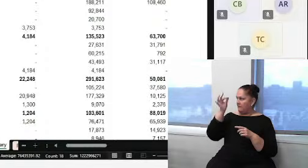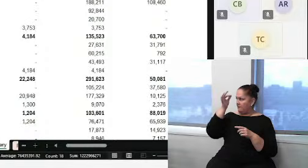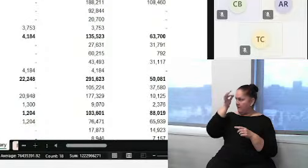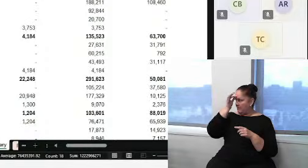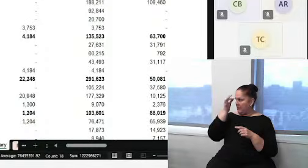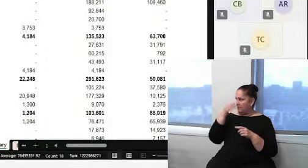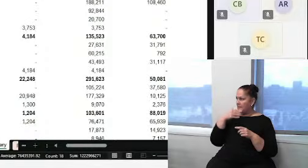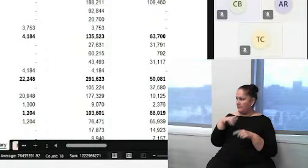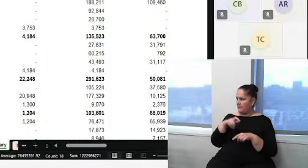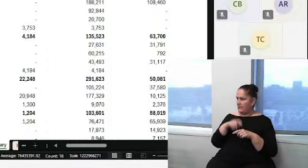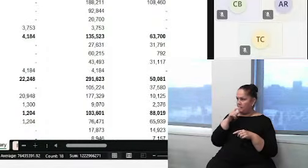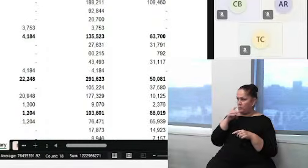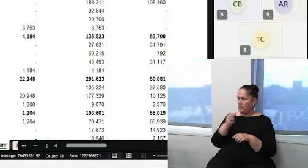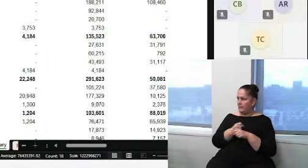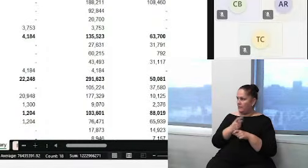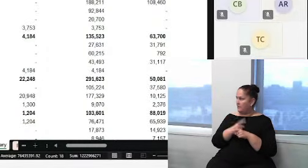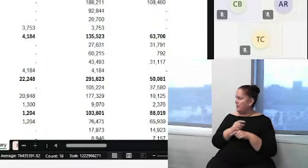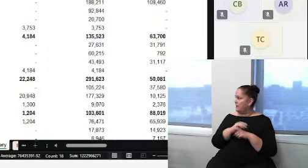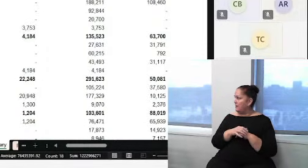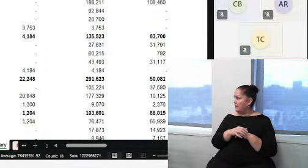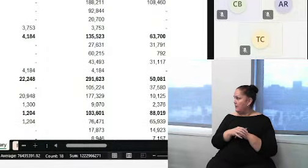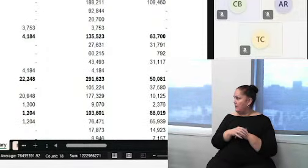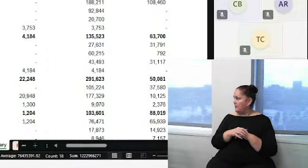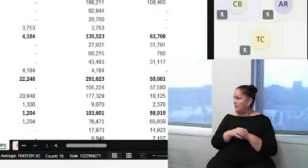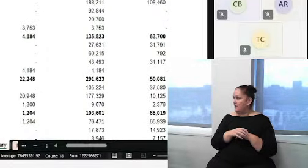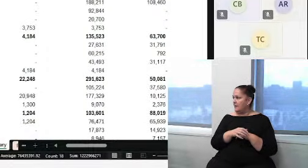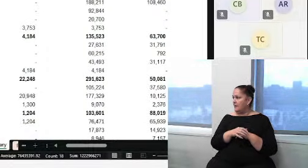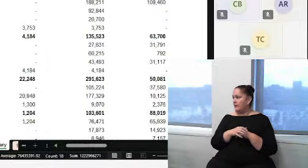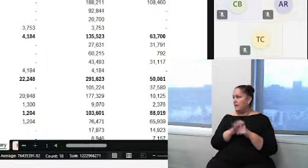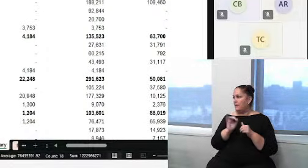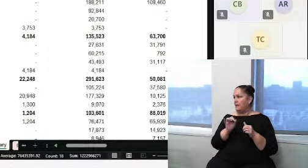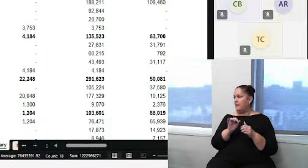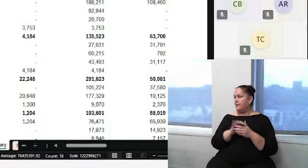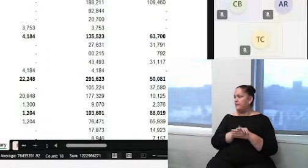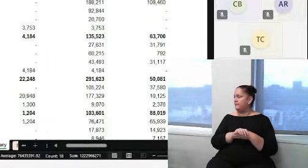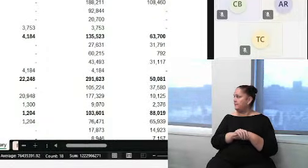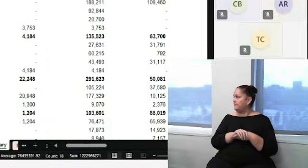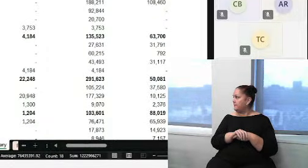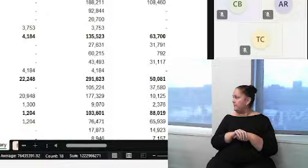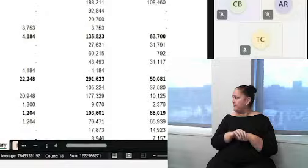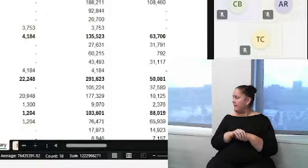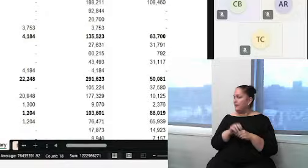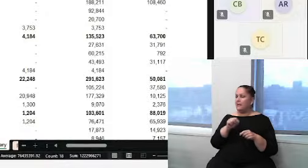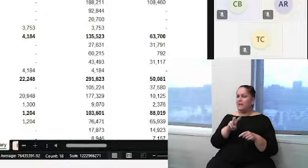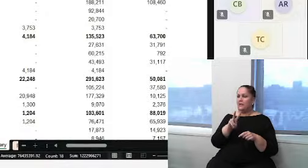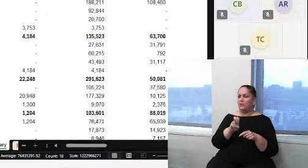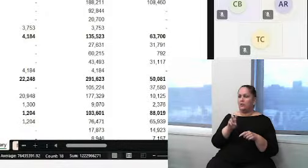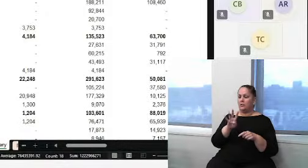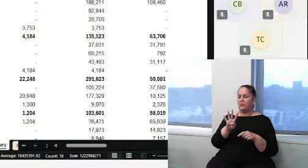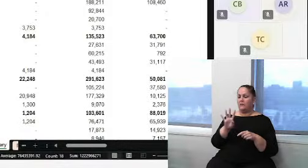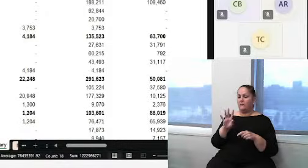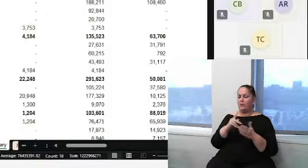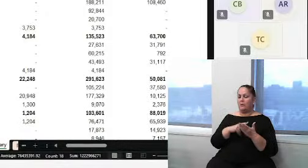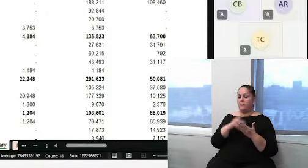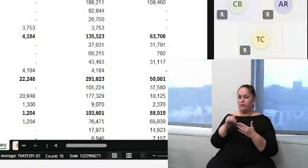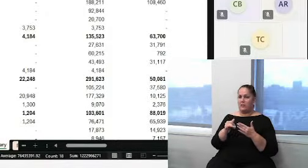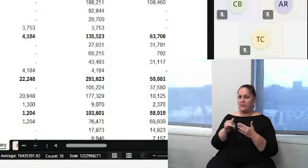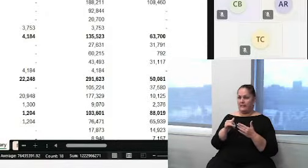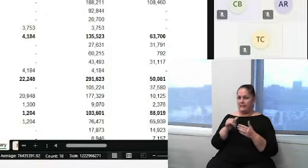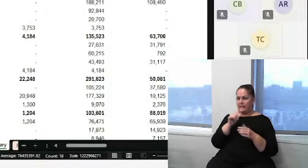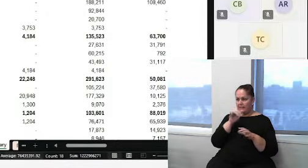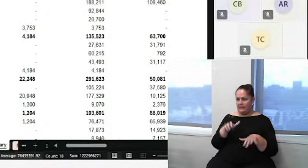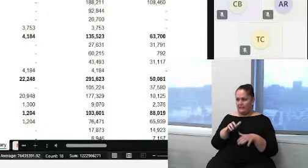understand why more of the fiscal year 28 isn't federal because they've had time for the money to come in, right? I would like to answer your question, and there